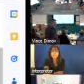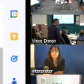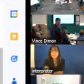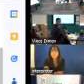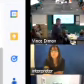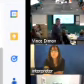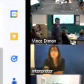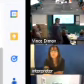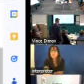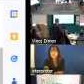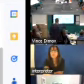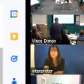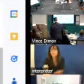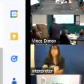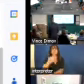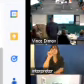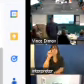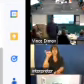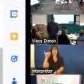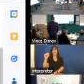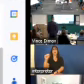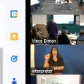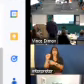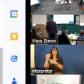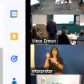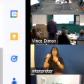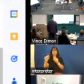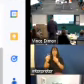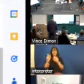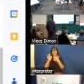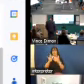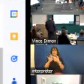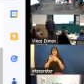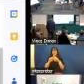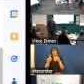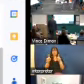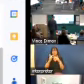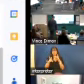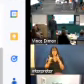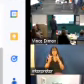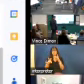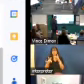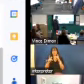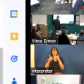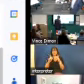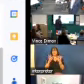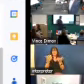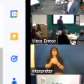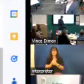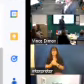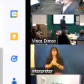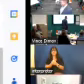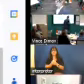It's Leia. Leia, Princess Leia. Skip me and come back.